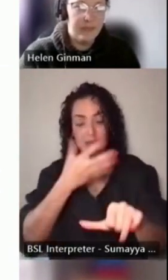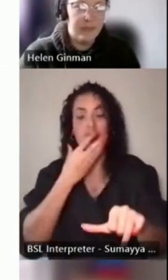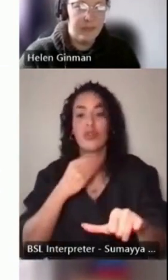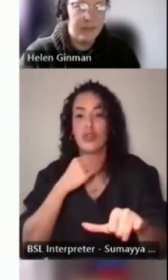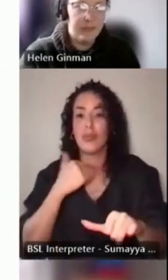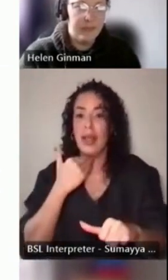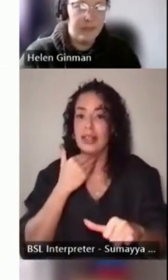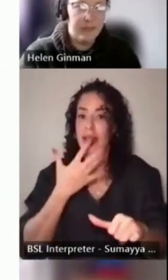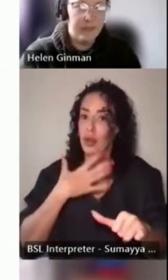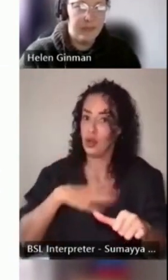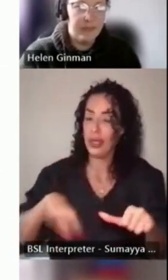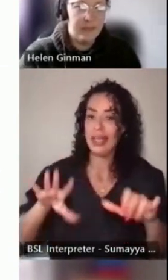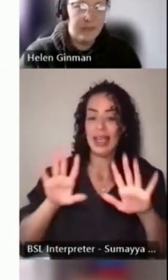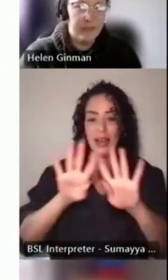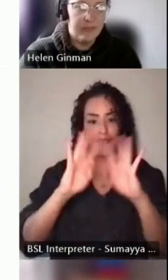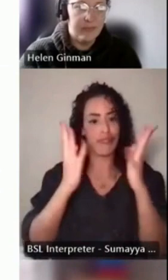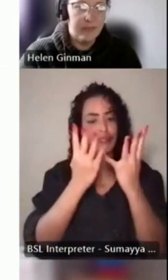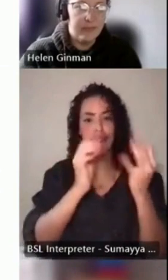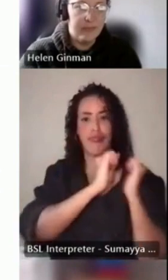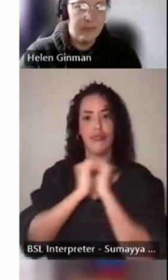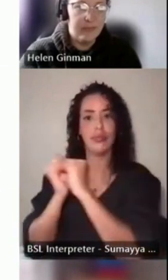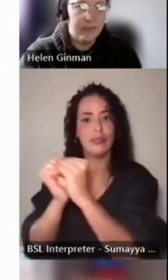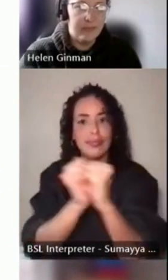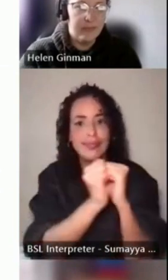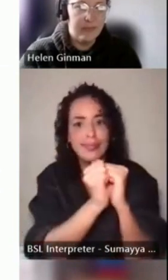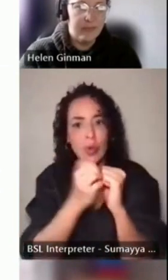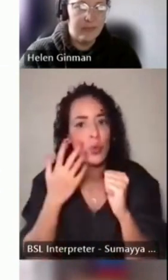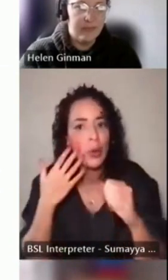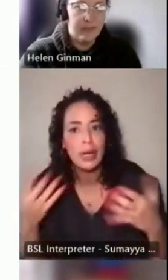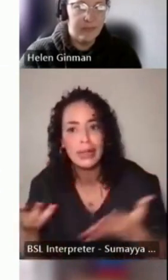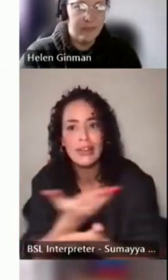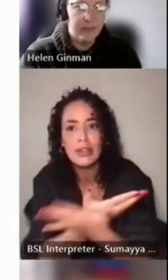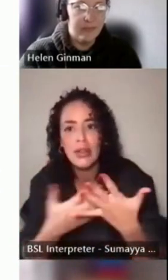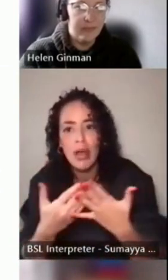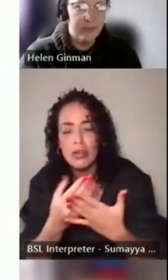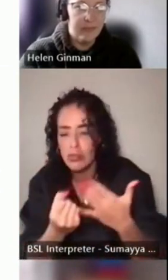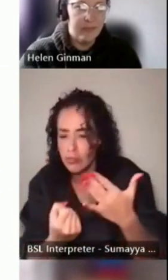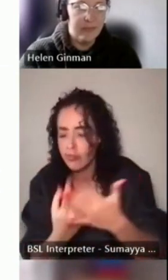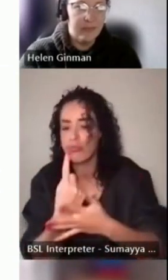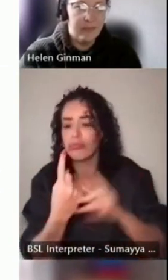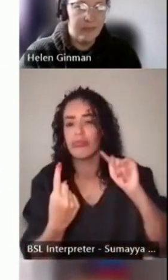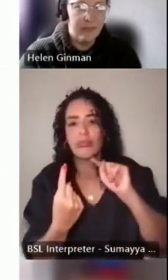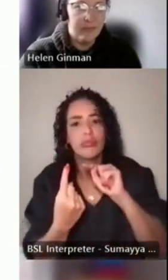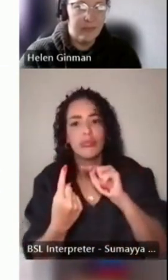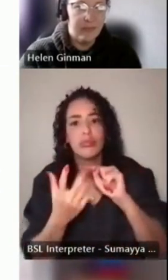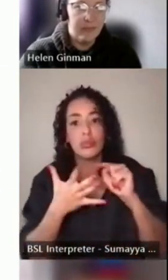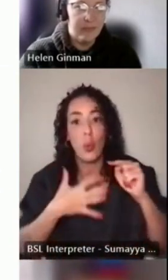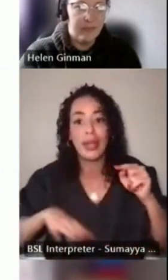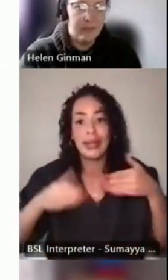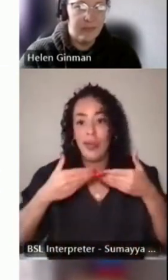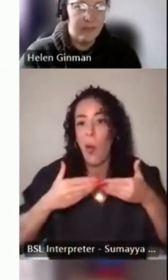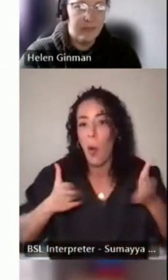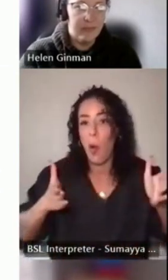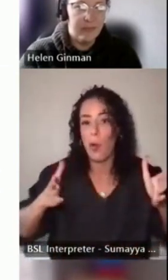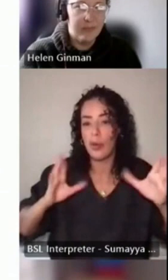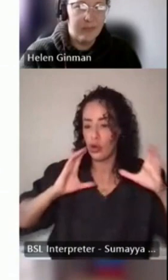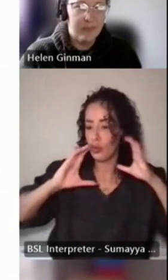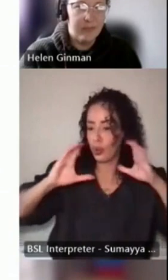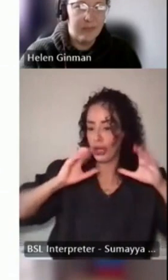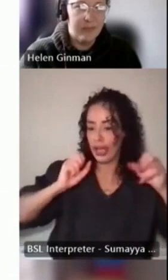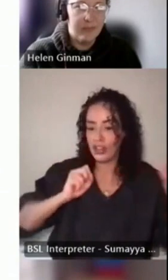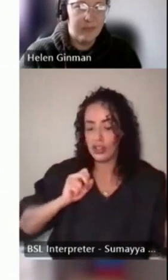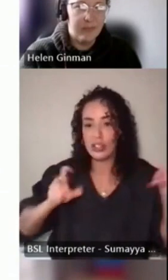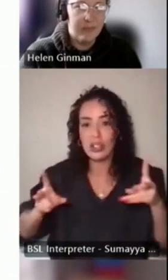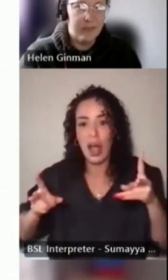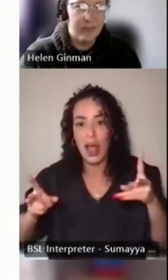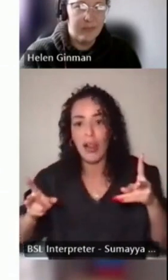a consensus when you're discussing something. So that will involve having an open communication style where you